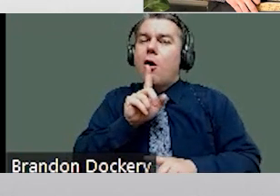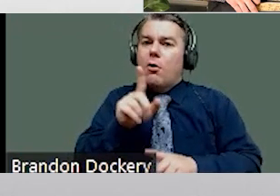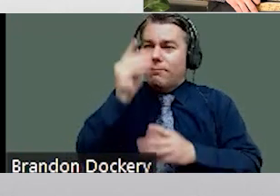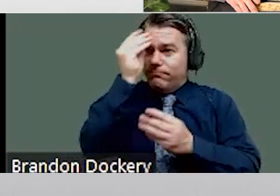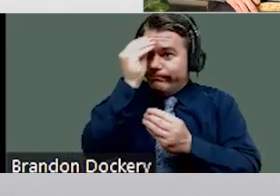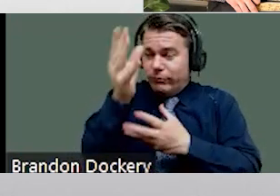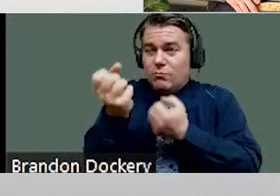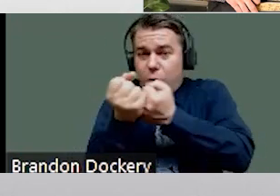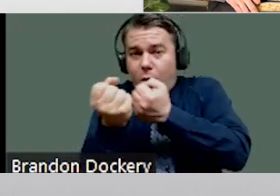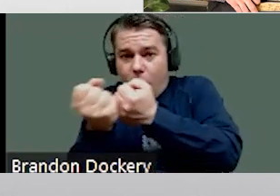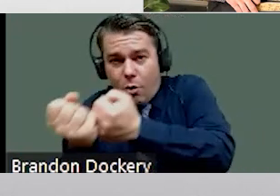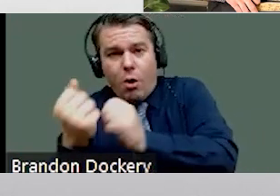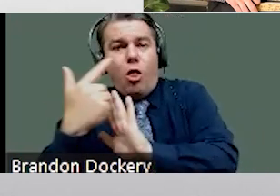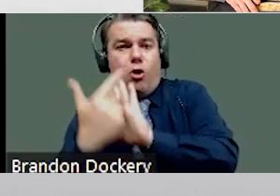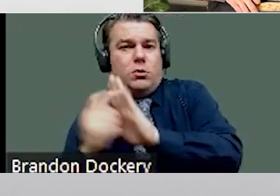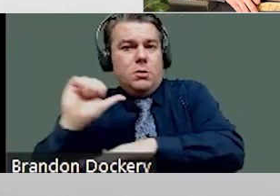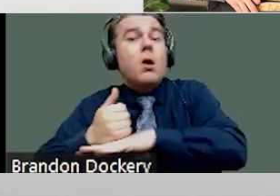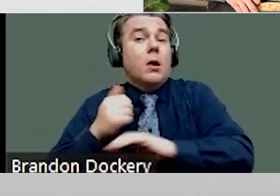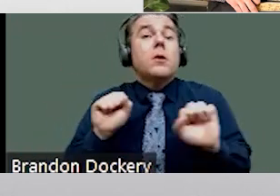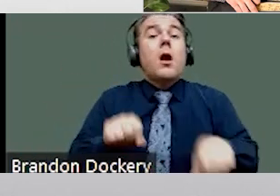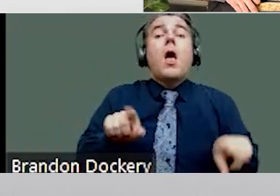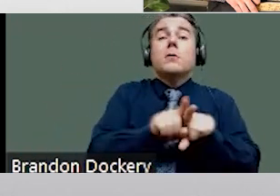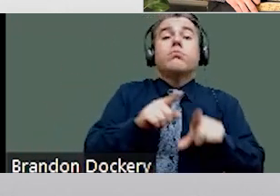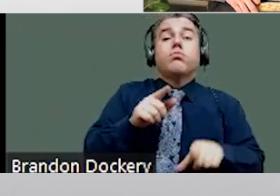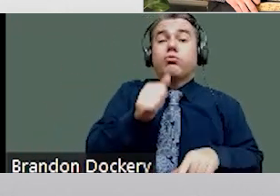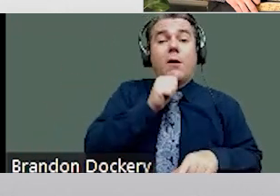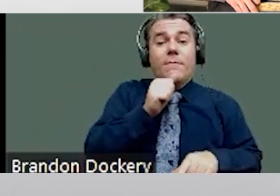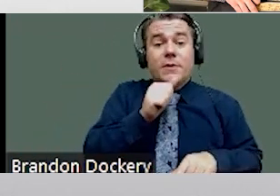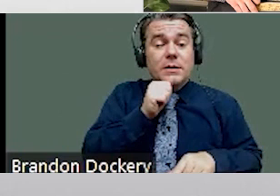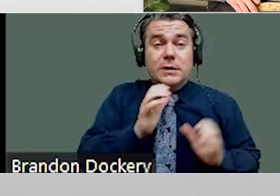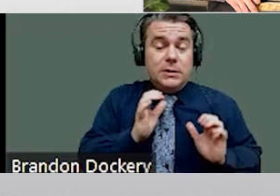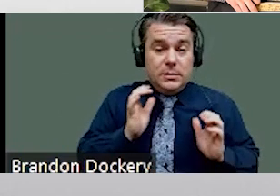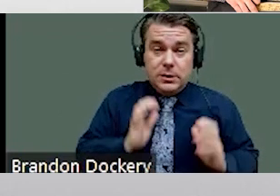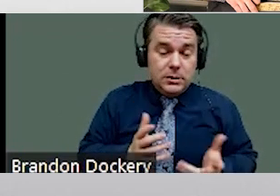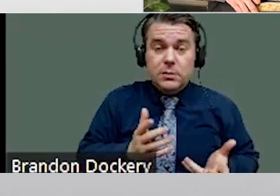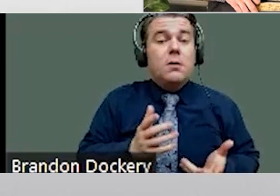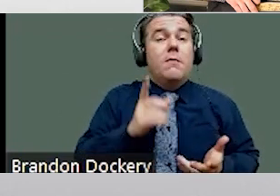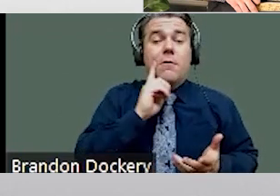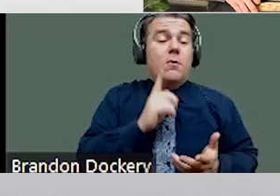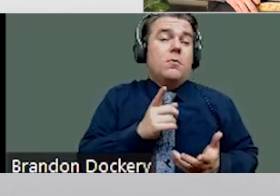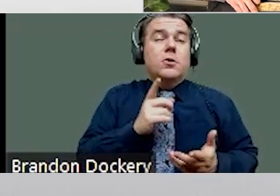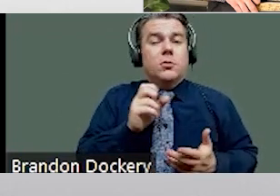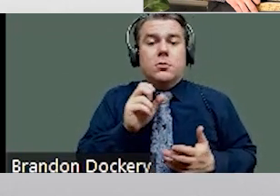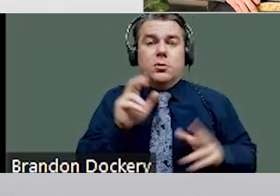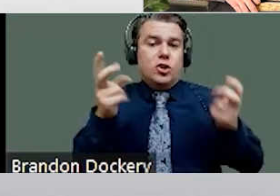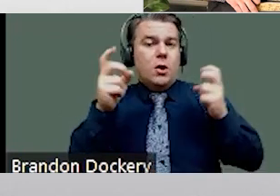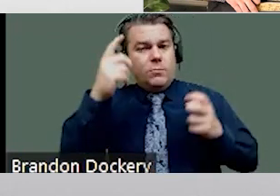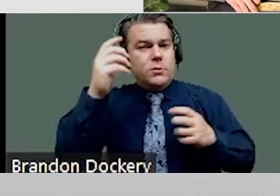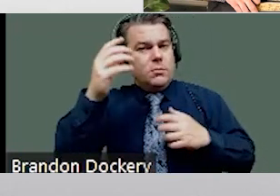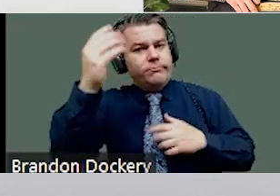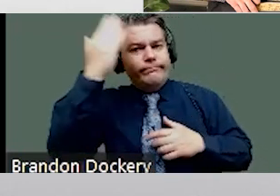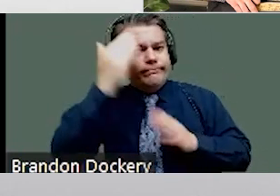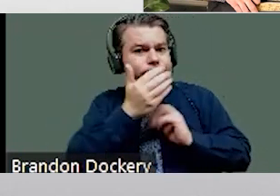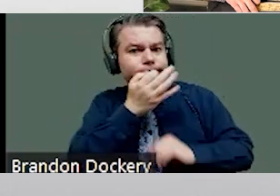the legislation. We can do that as private citizens, as subject matter experts. I'll tell you the reason why